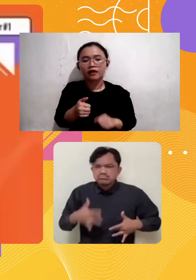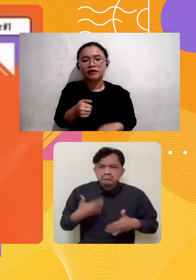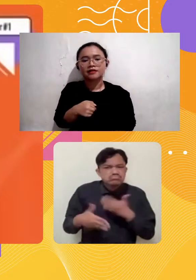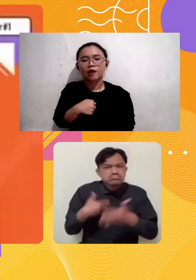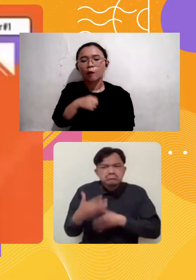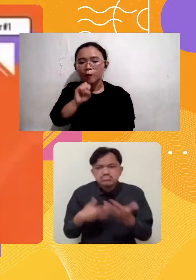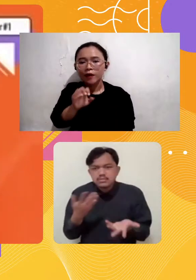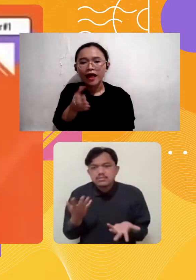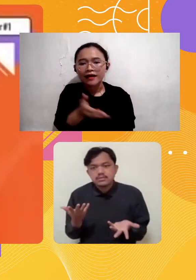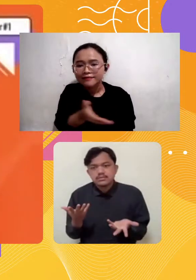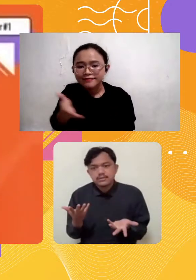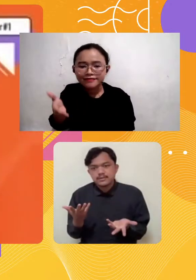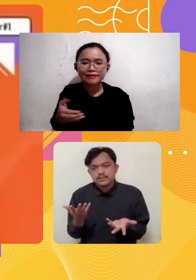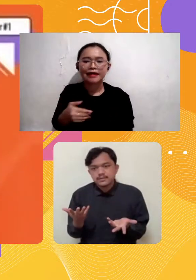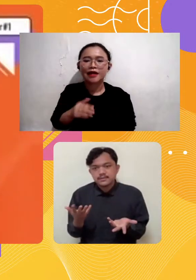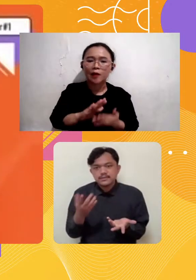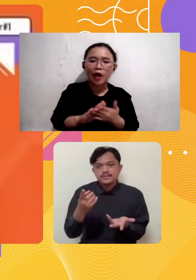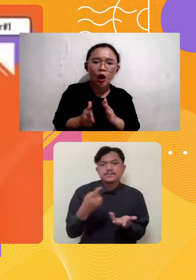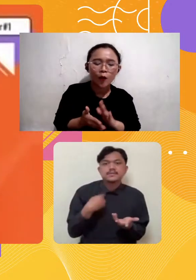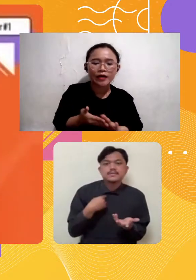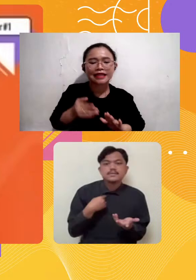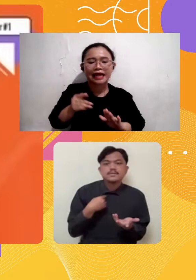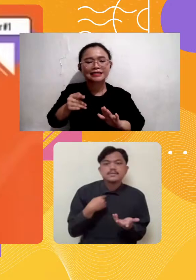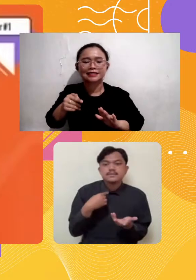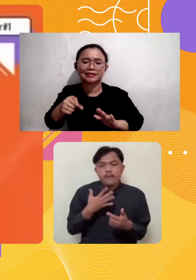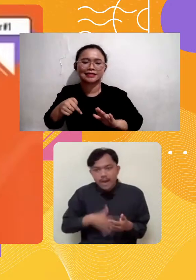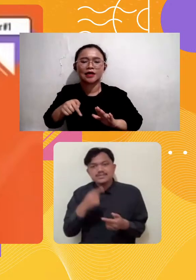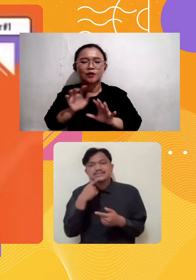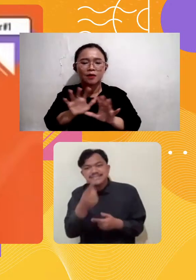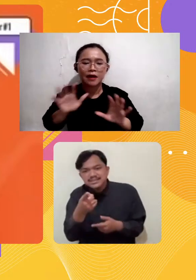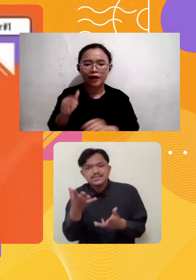more from the DSE community member in the upcoming